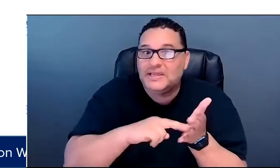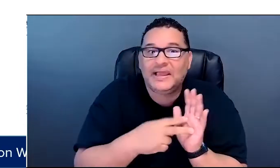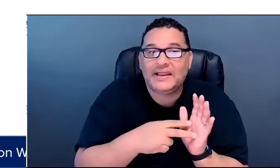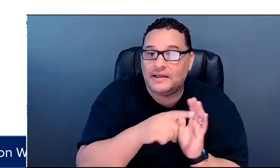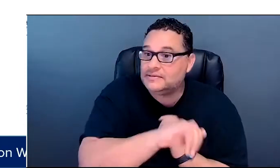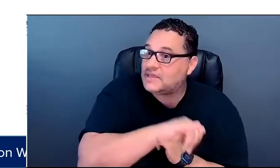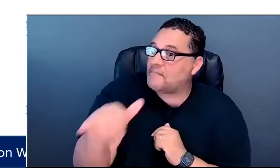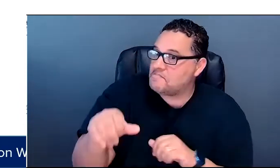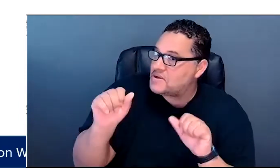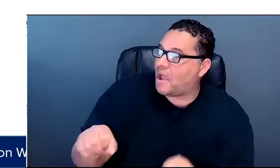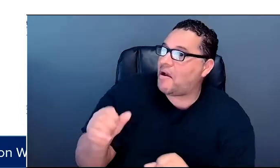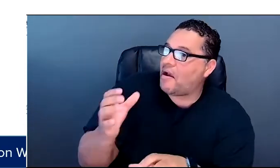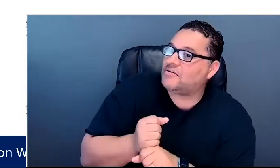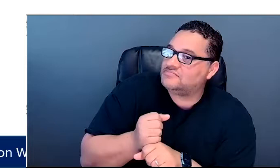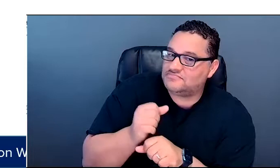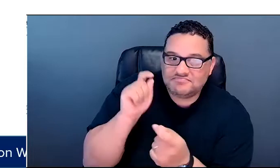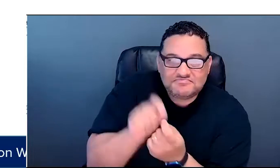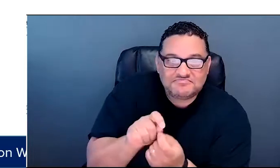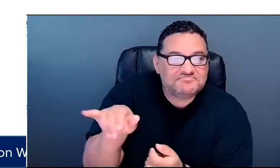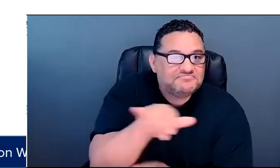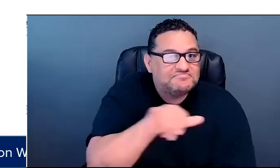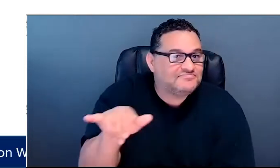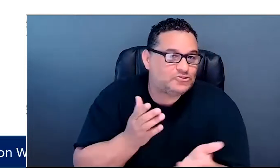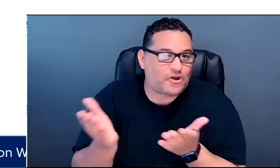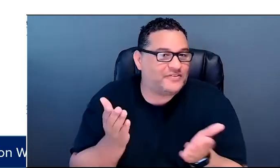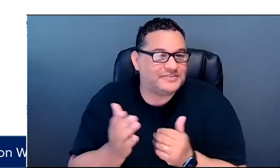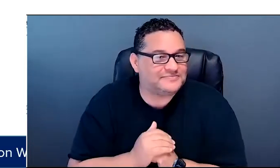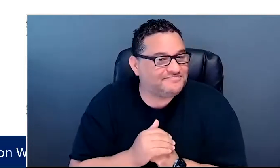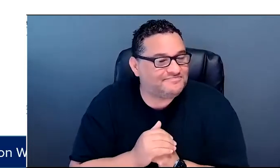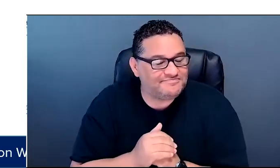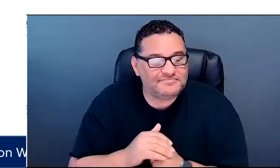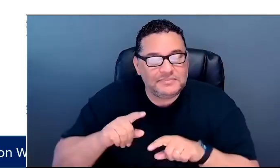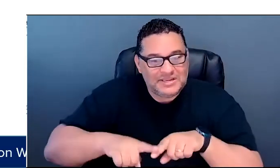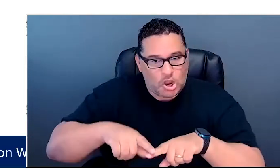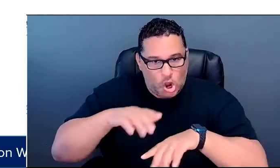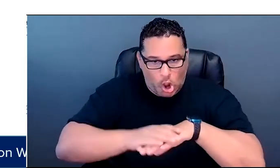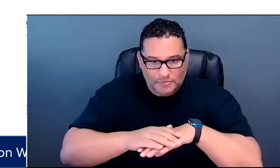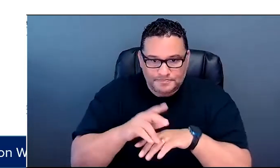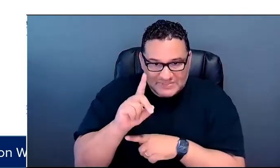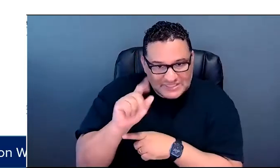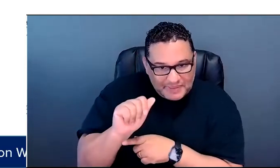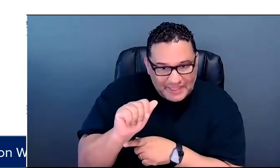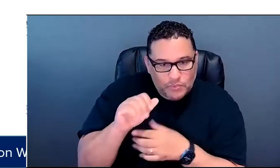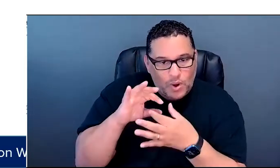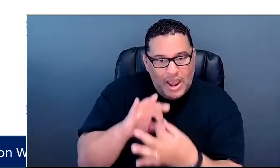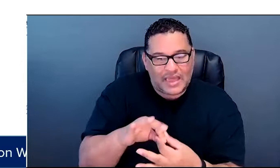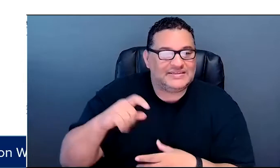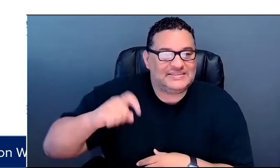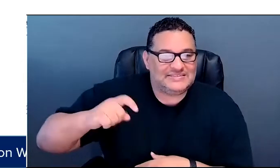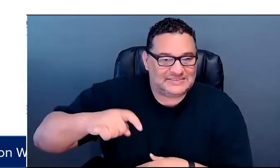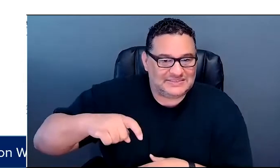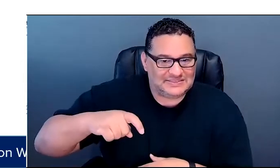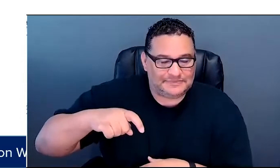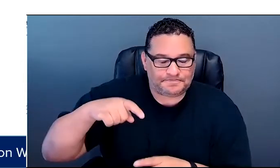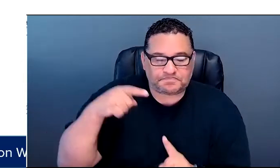receive service X as well. It's all based on disability related needs. And we